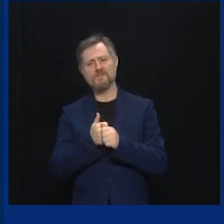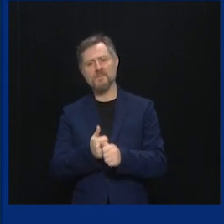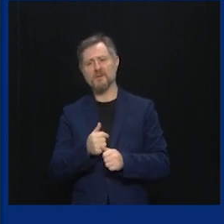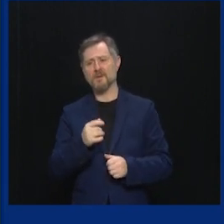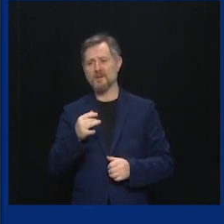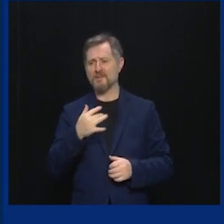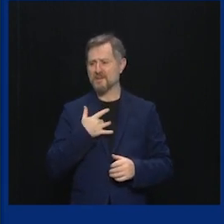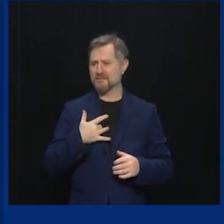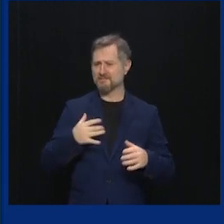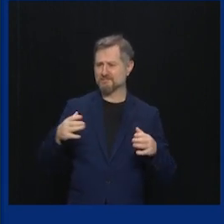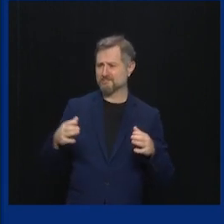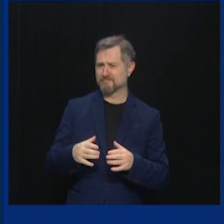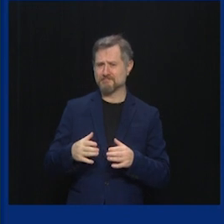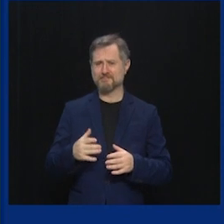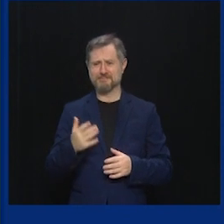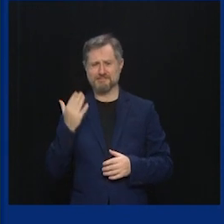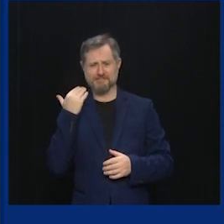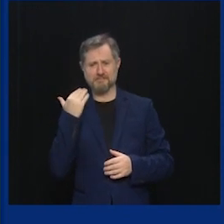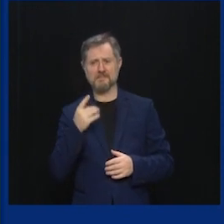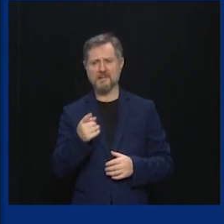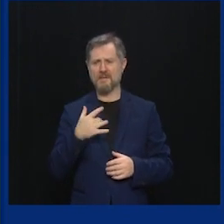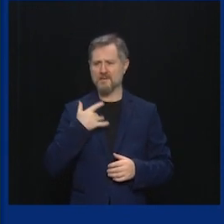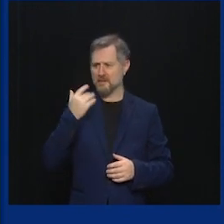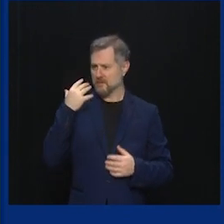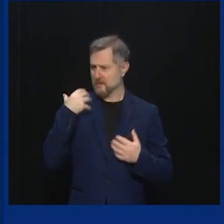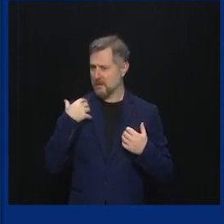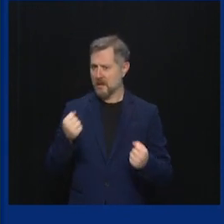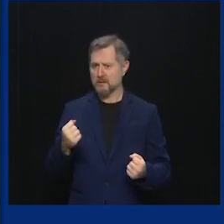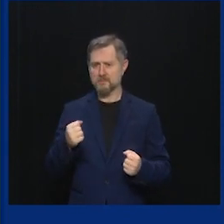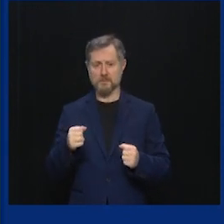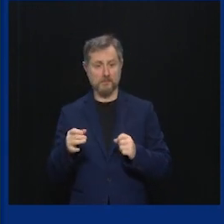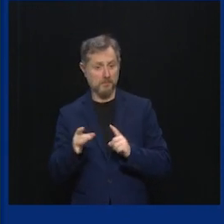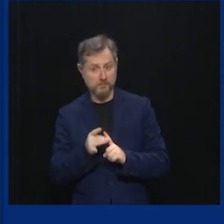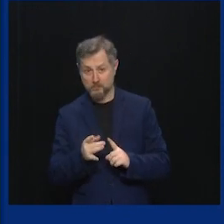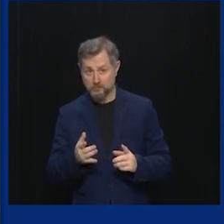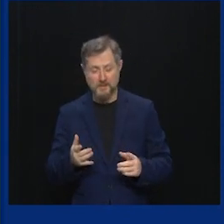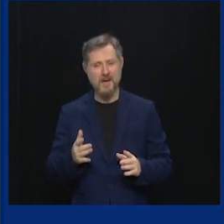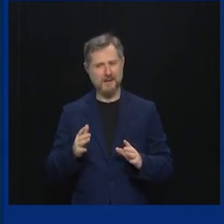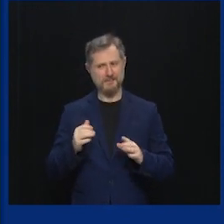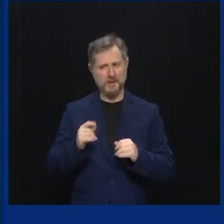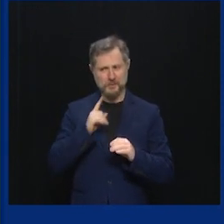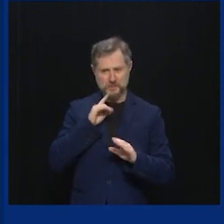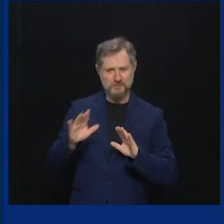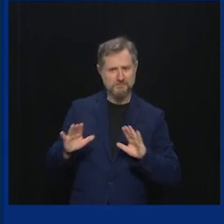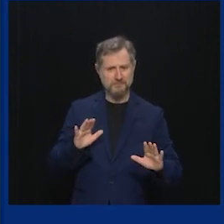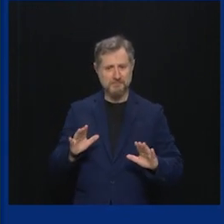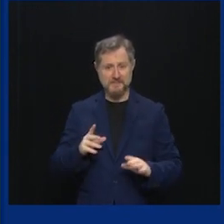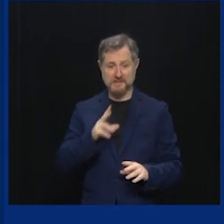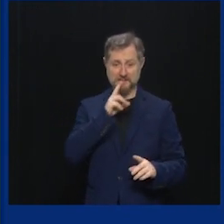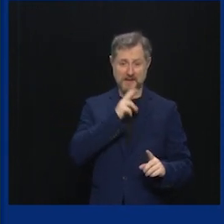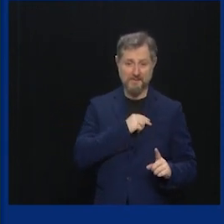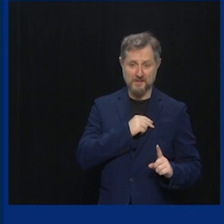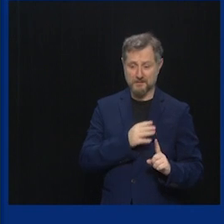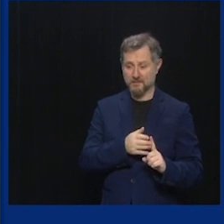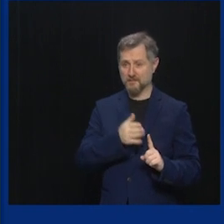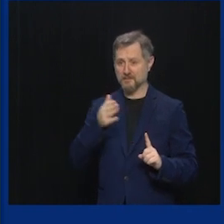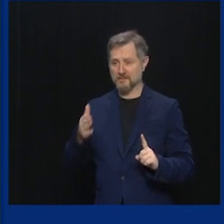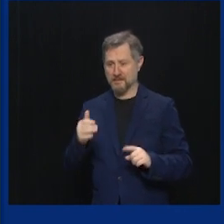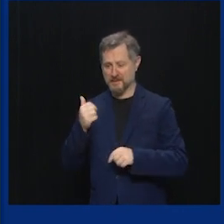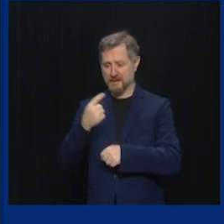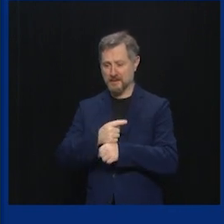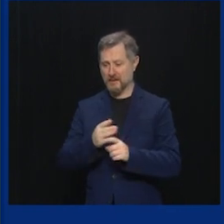be a surge in hospitalizations, which we'd be naive to think there won't be, that would occur about 10 days from now. So that's what we're watching for as